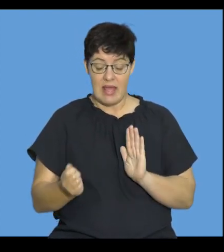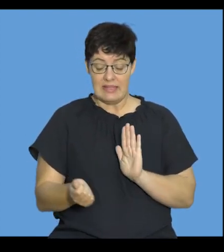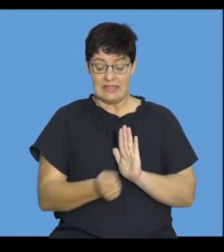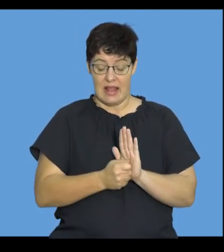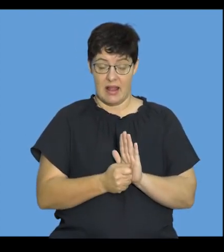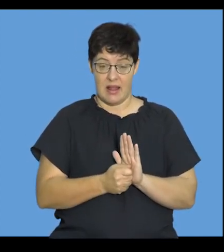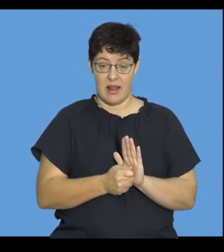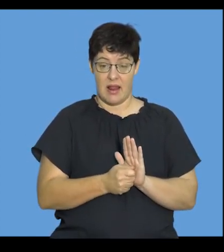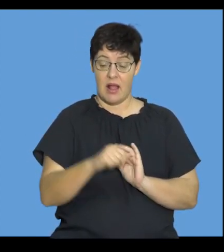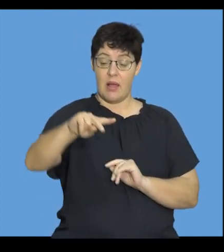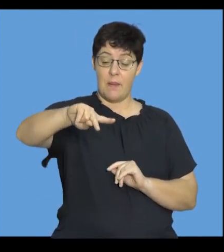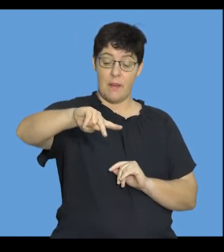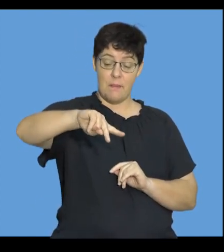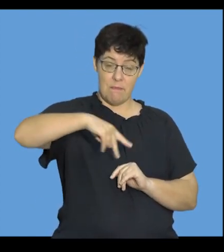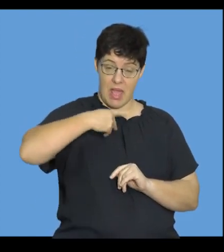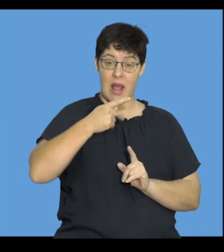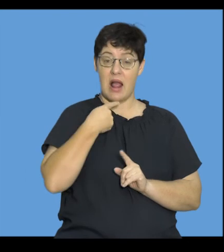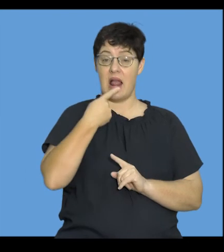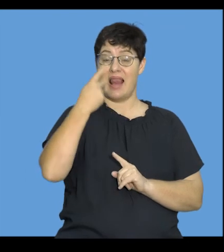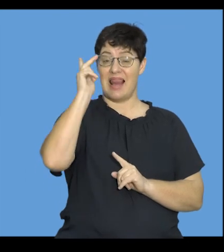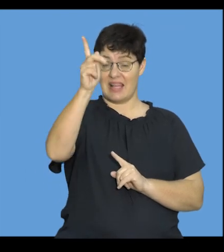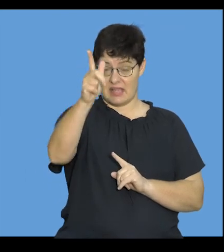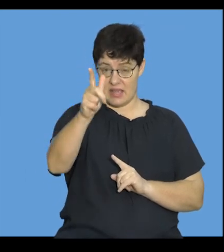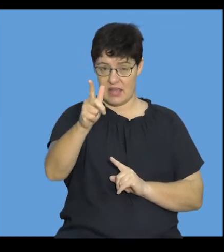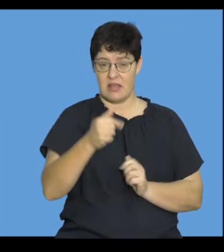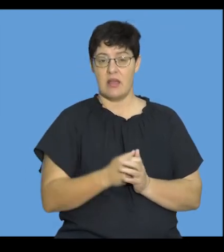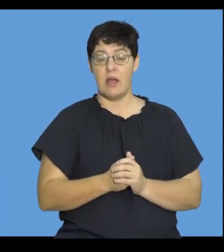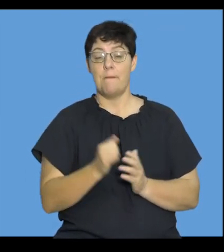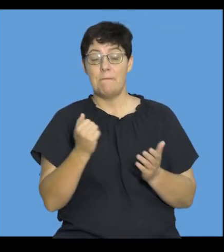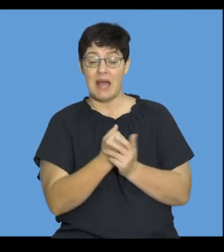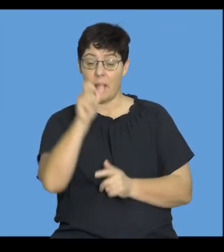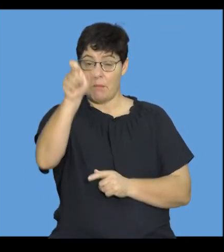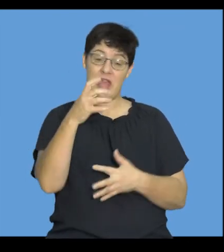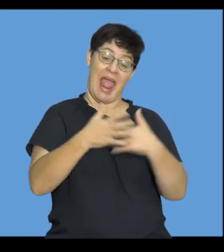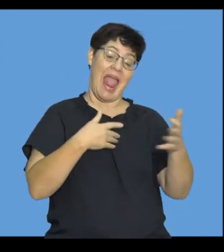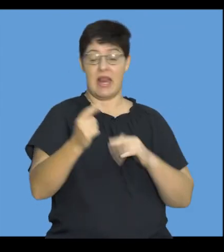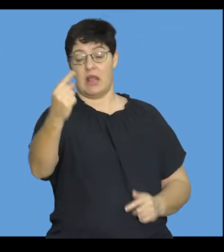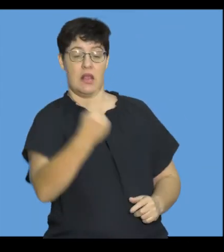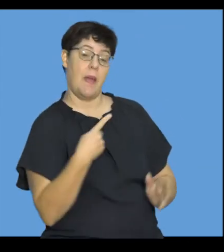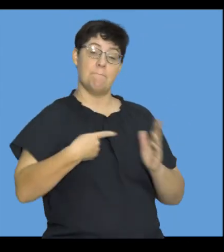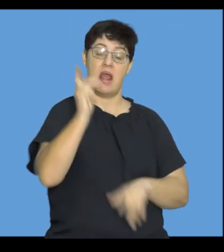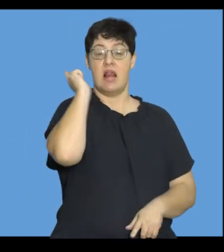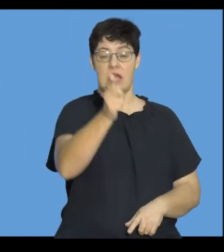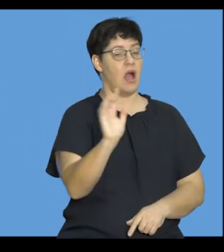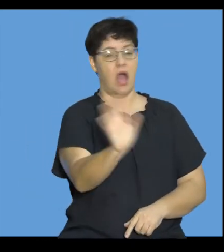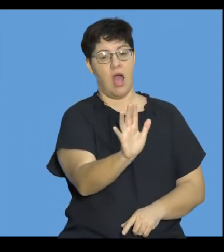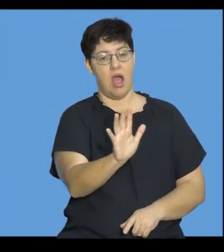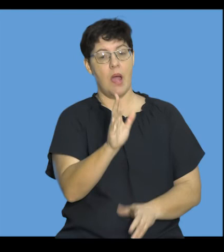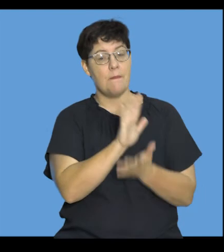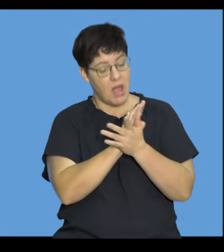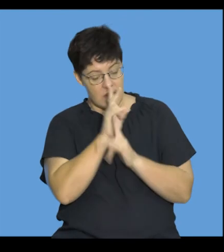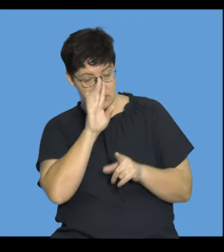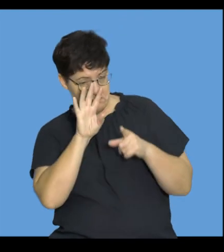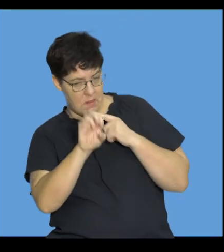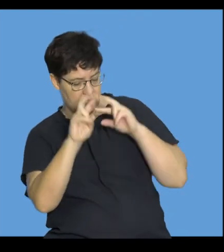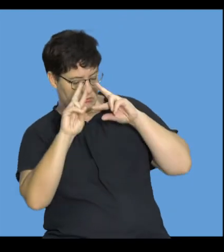selling your goods on credit, there has to be proper screening of customers. In other